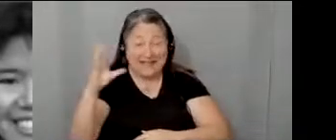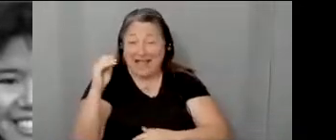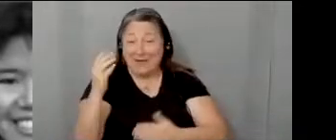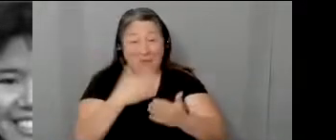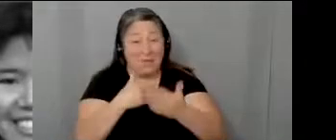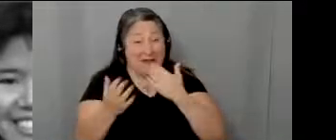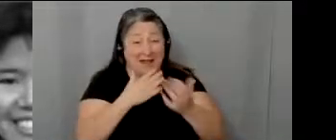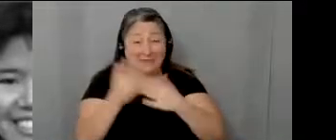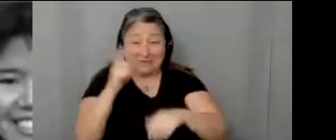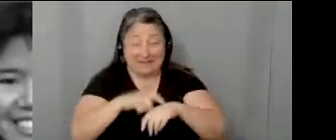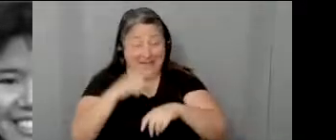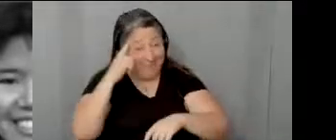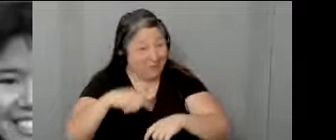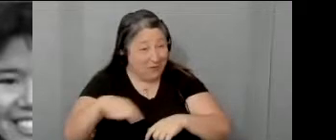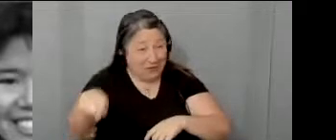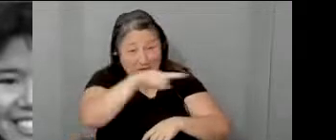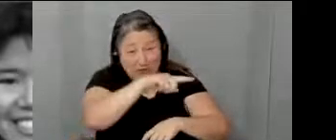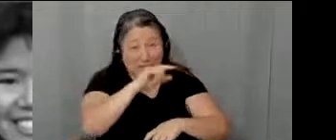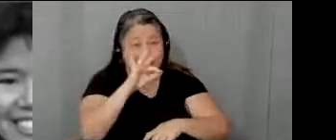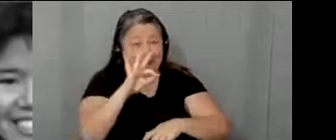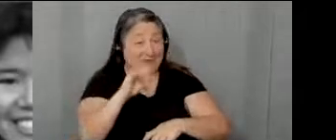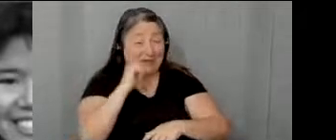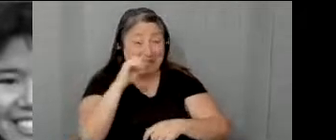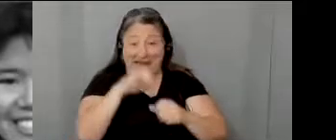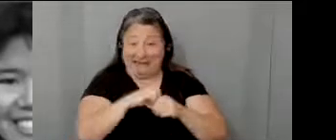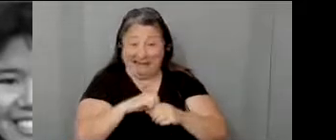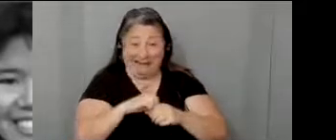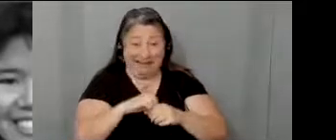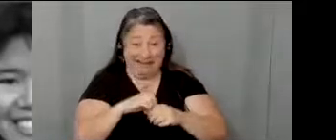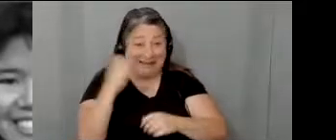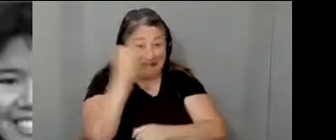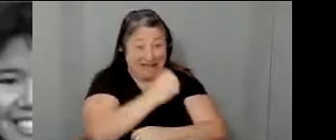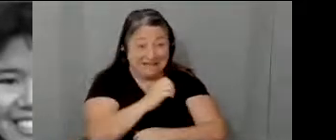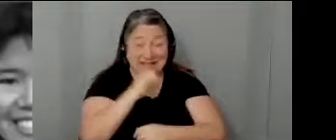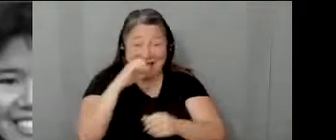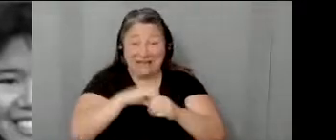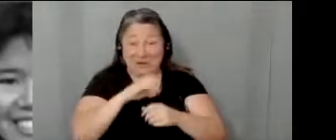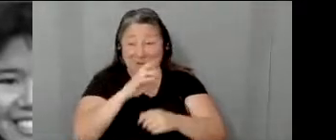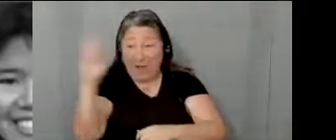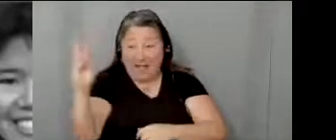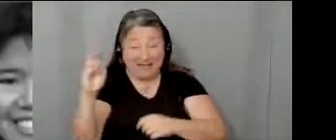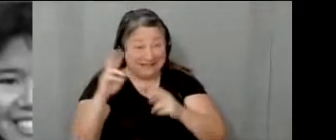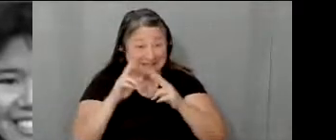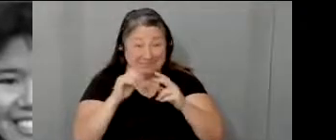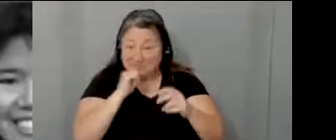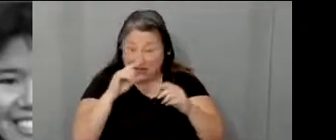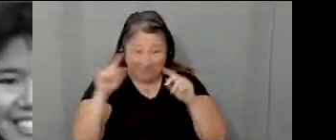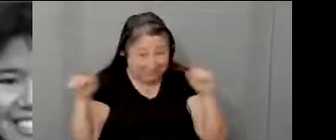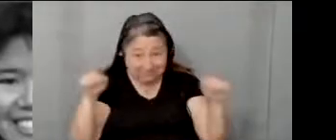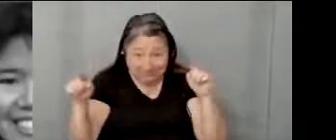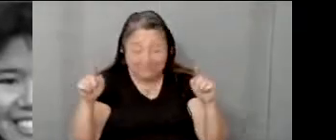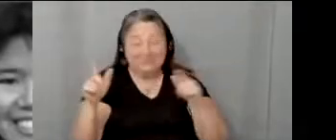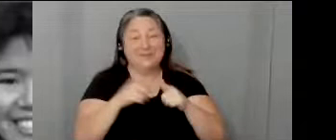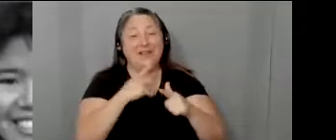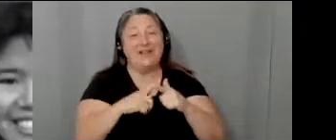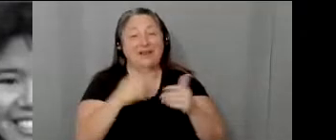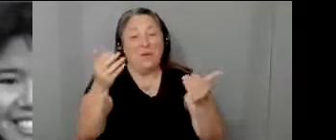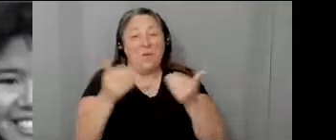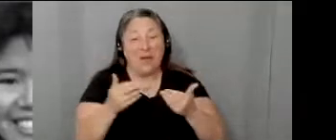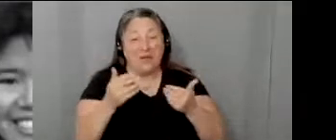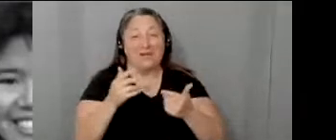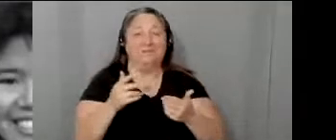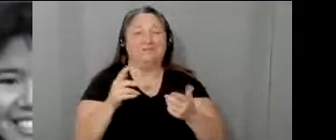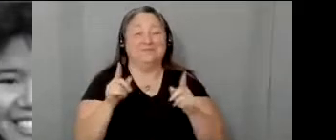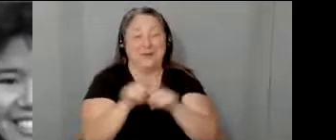day it is for you, if you're neither in the East nor in the West. And welcome to the next in our Leaders of the